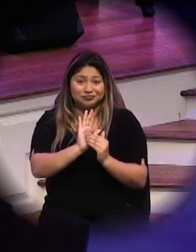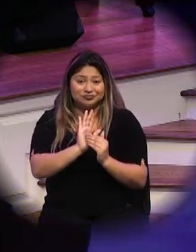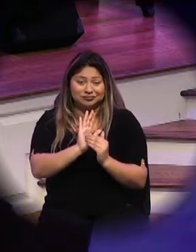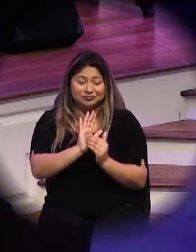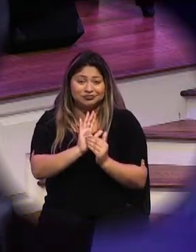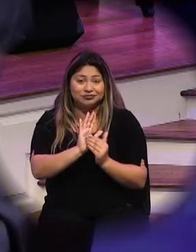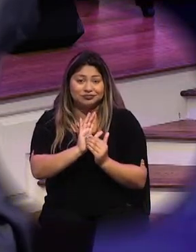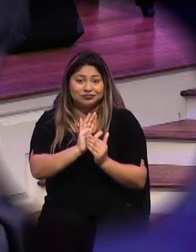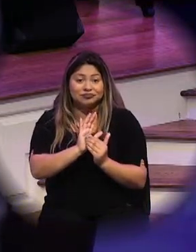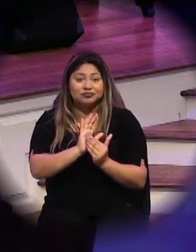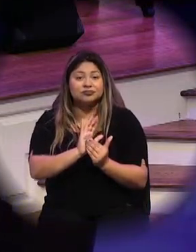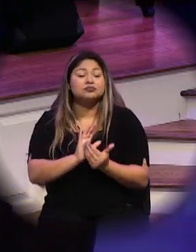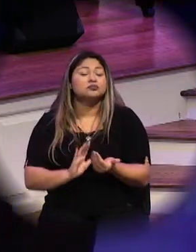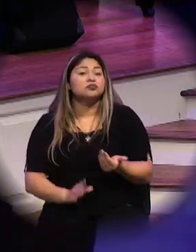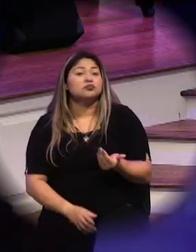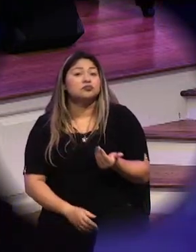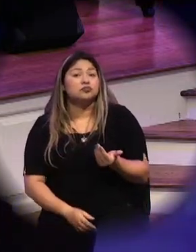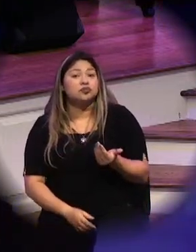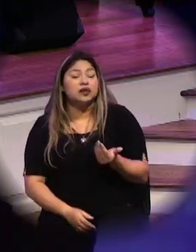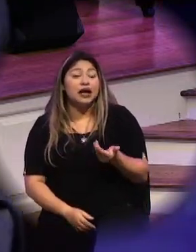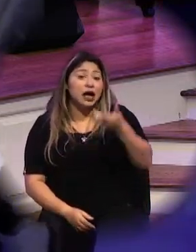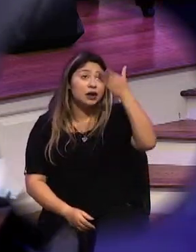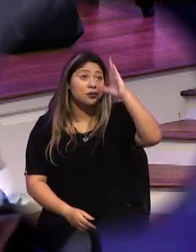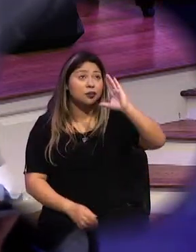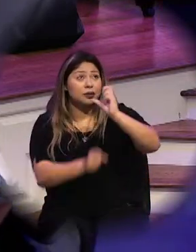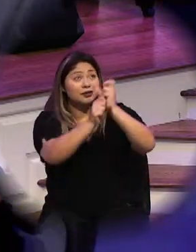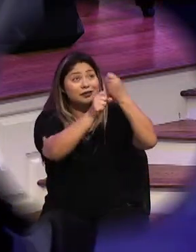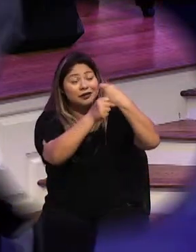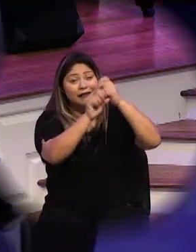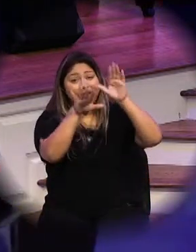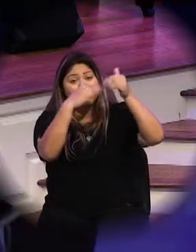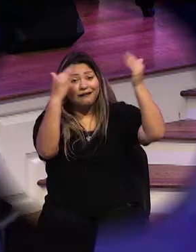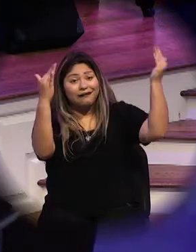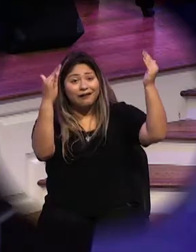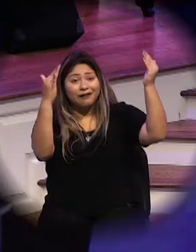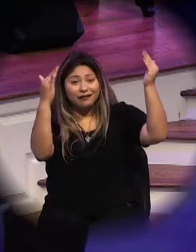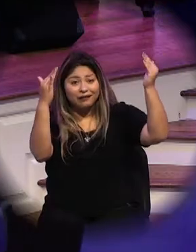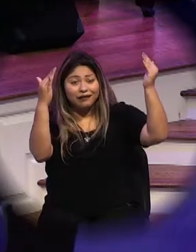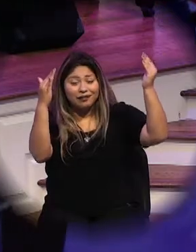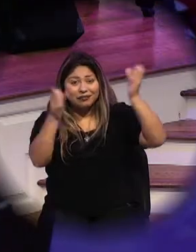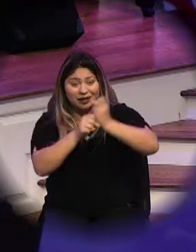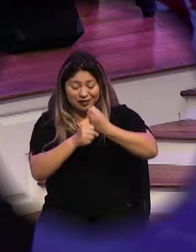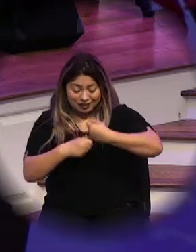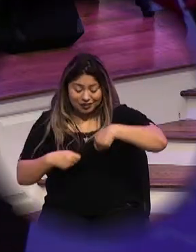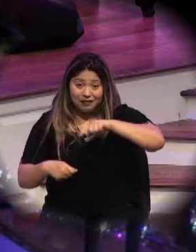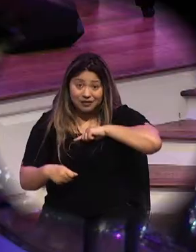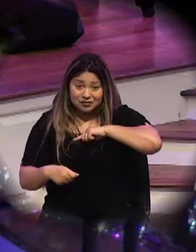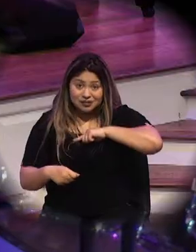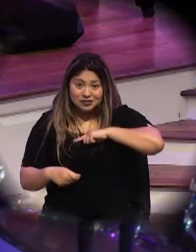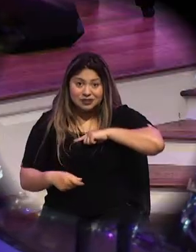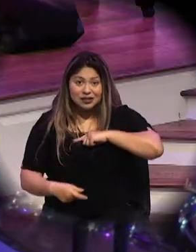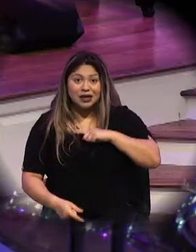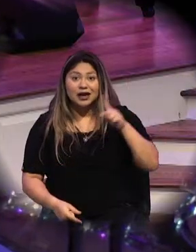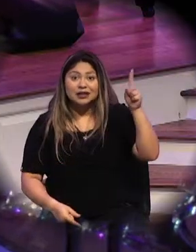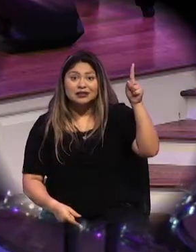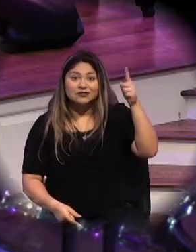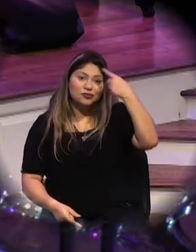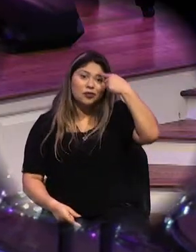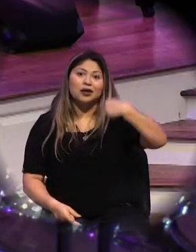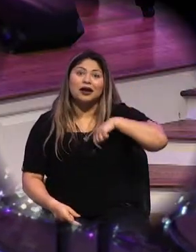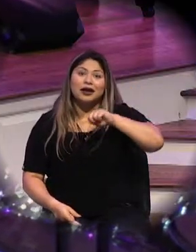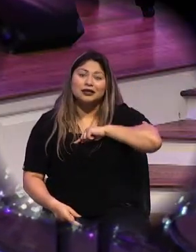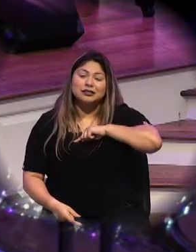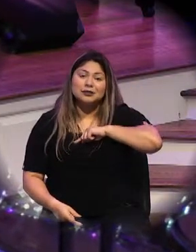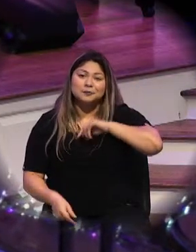hear. The God who made the heavens, the God who made us, he is for us. This psalm tells us in verse 1